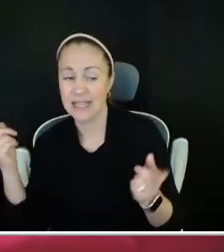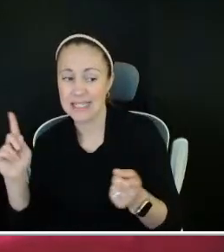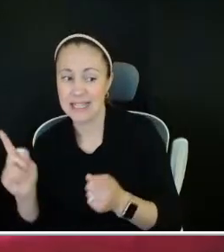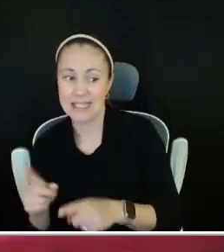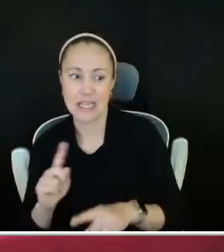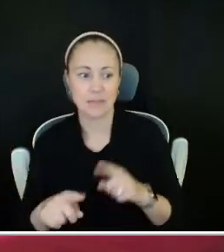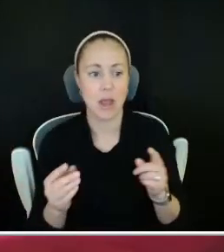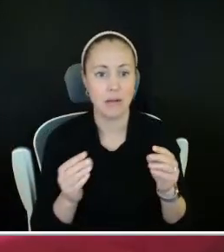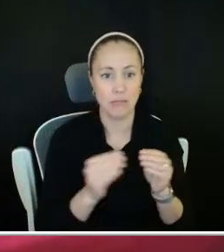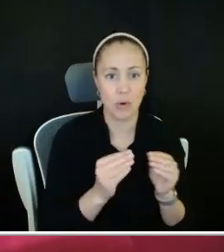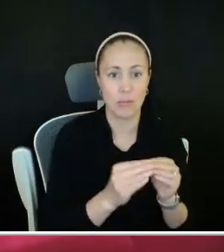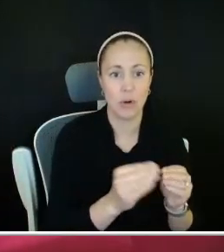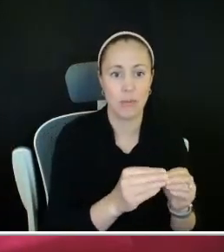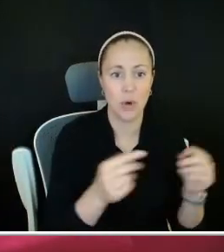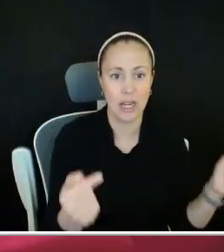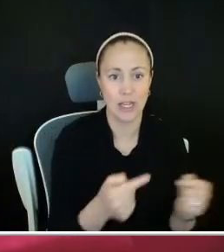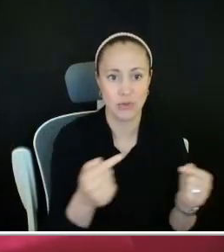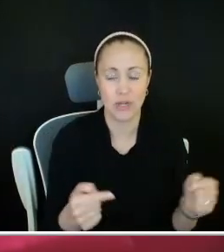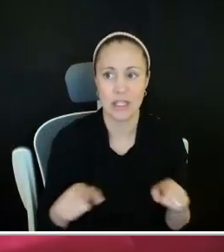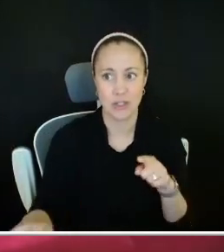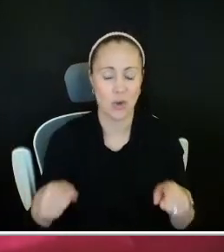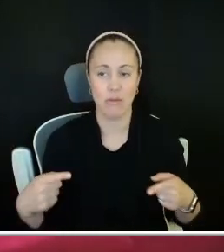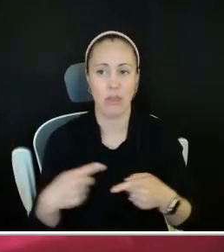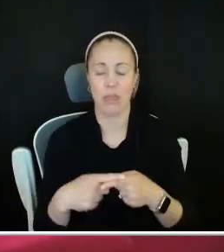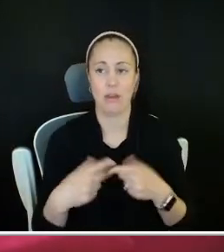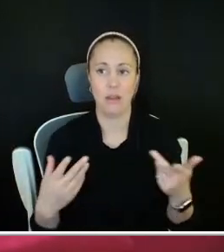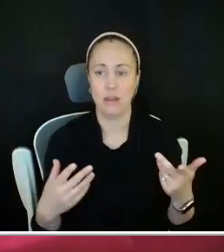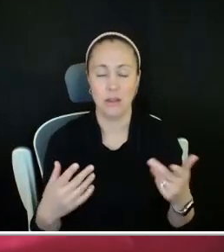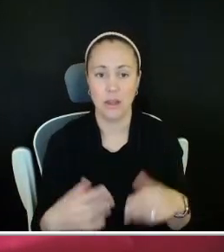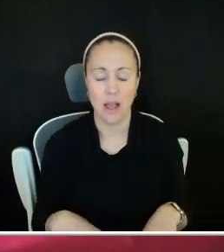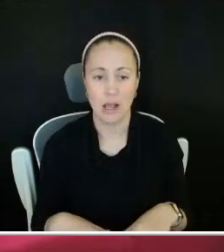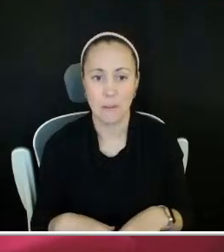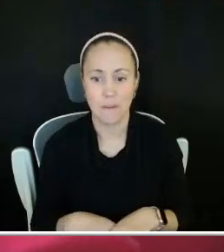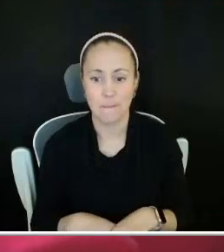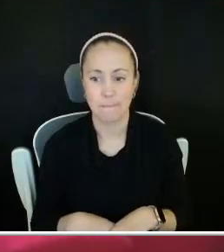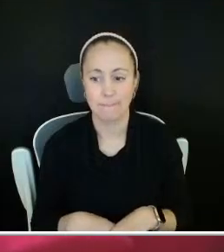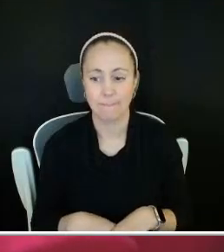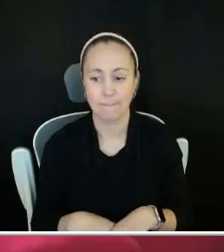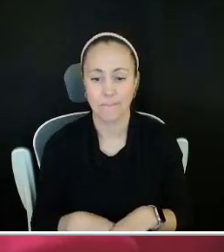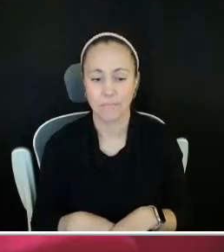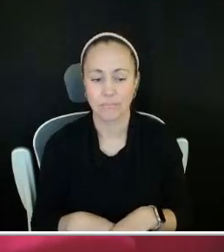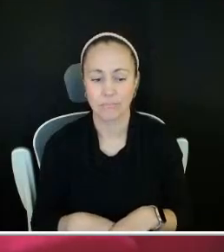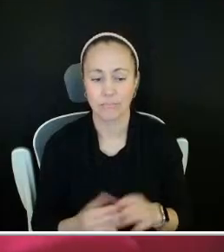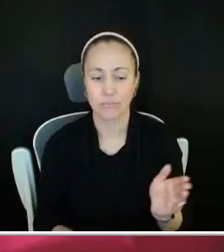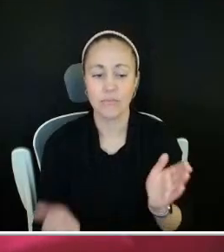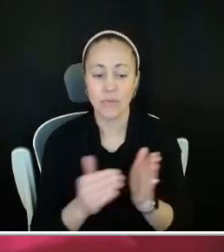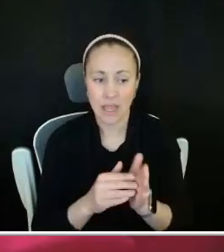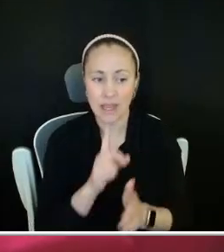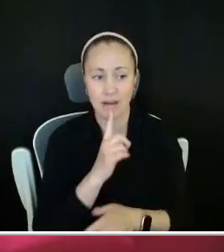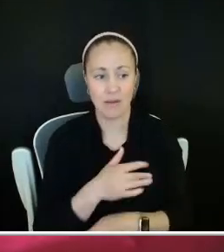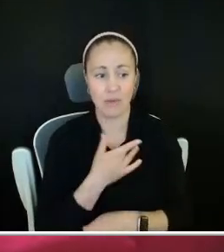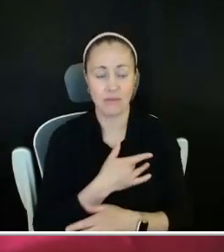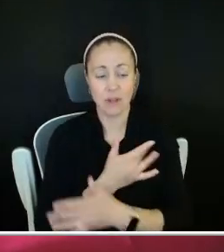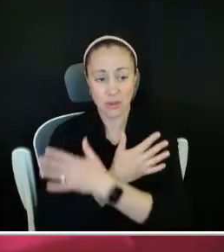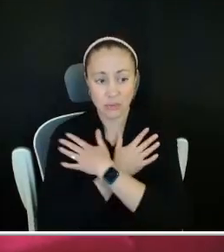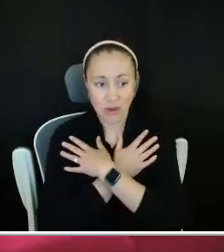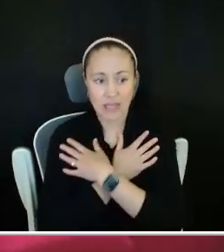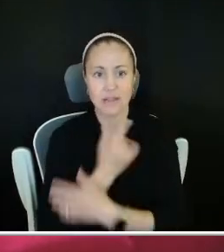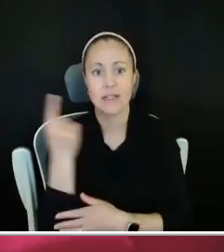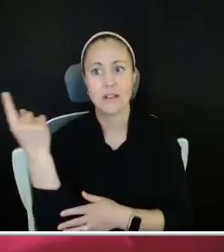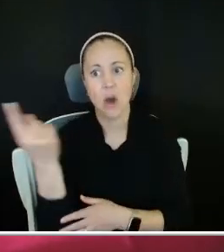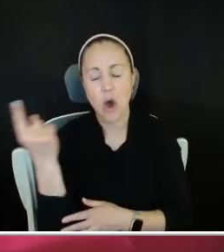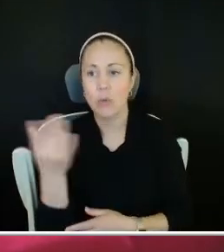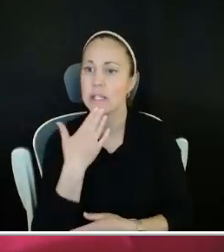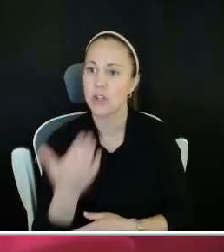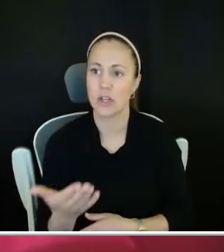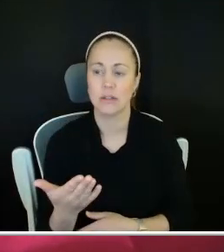so something's got to give. I mean, I think that again, the rest is always good,